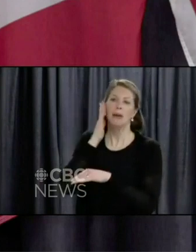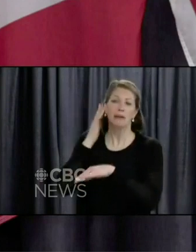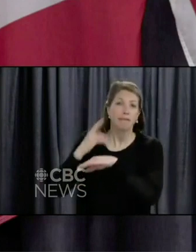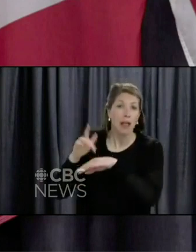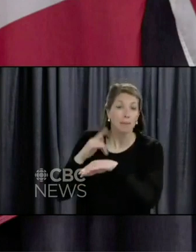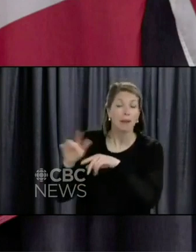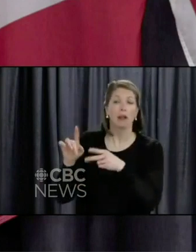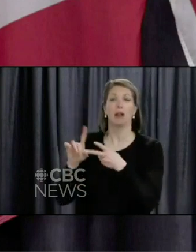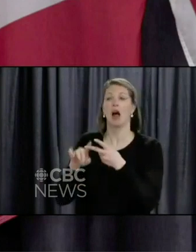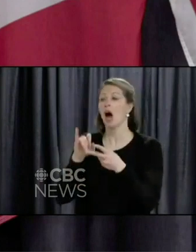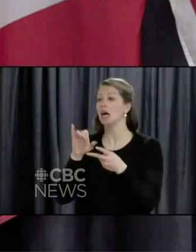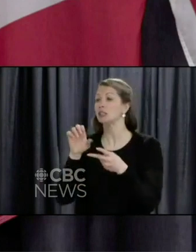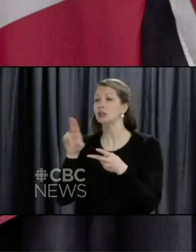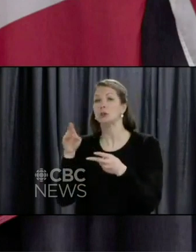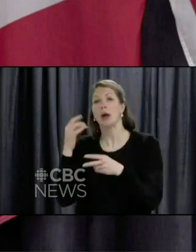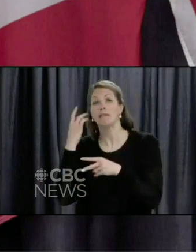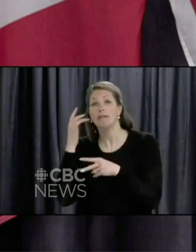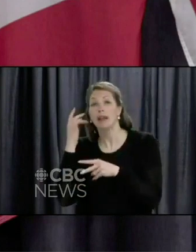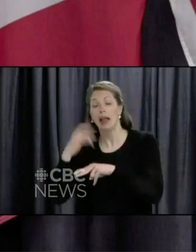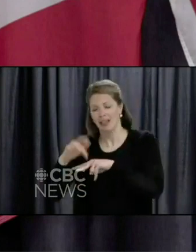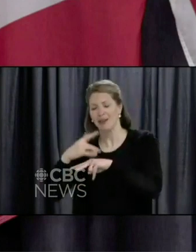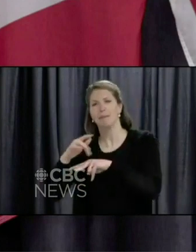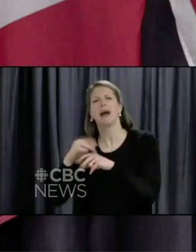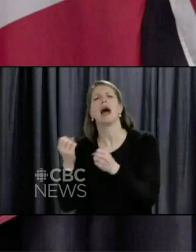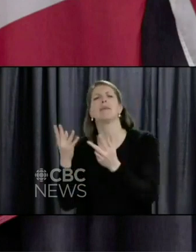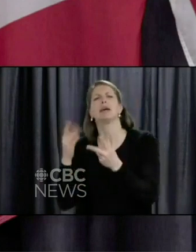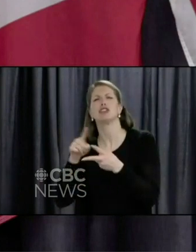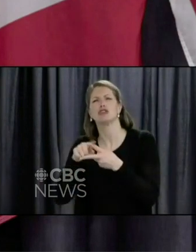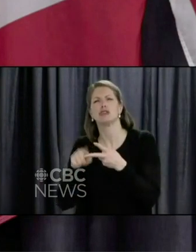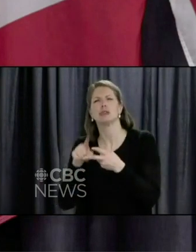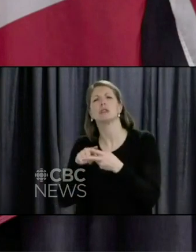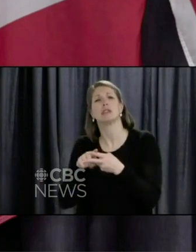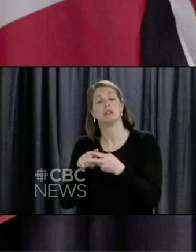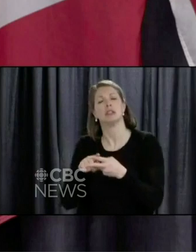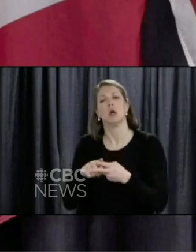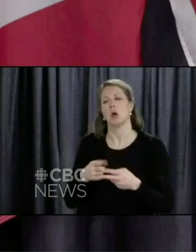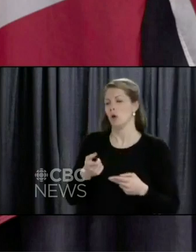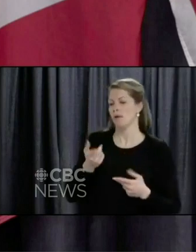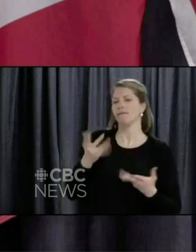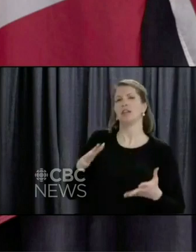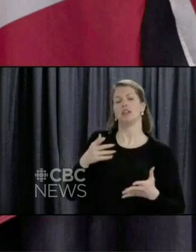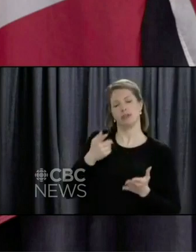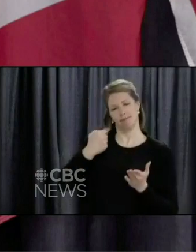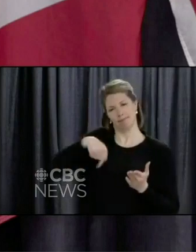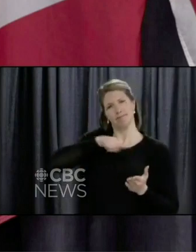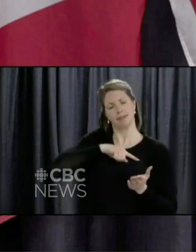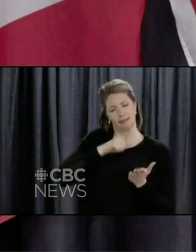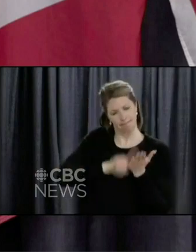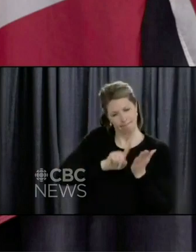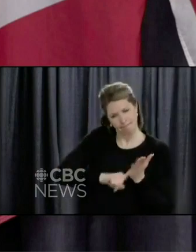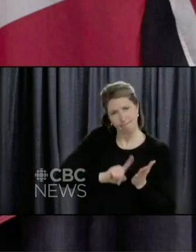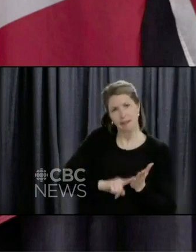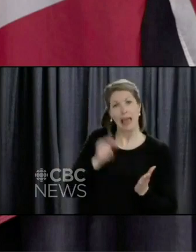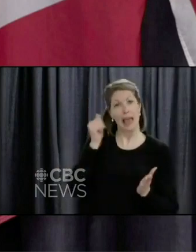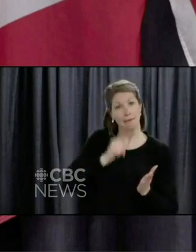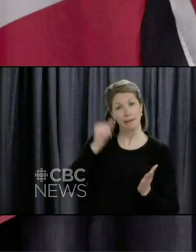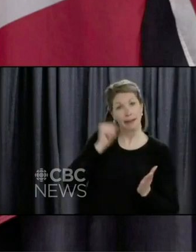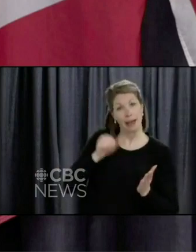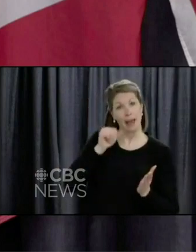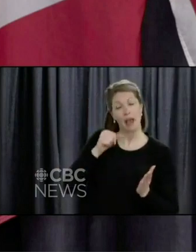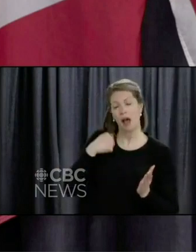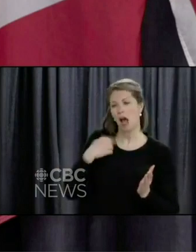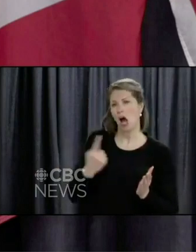staff for those. So these are things that we focus on every day. I bring a little sheet of numbers with me to supplement